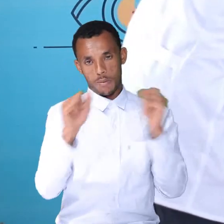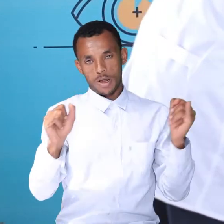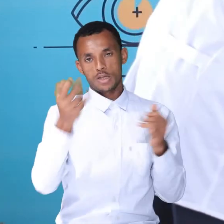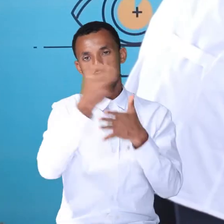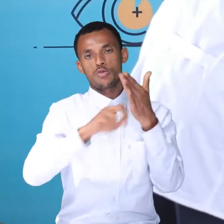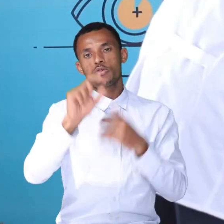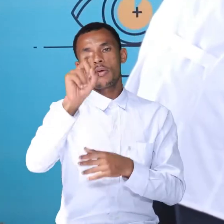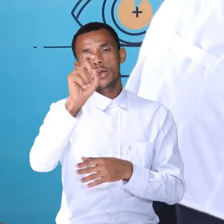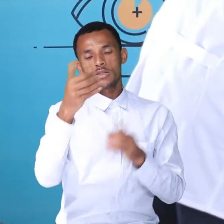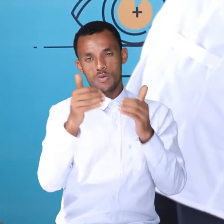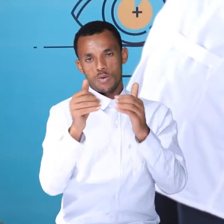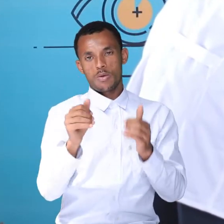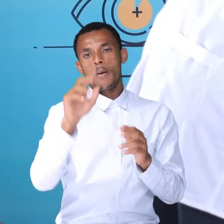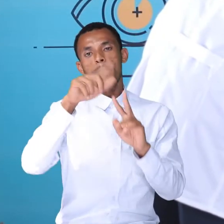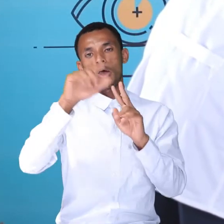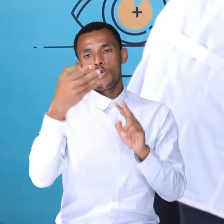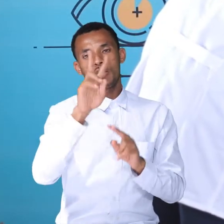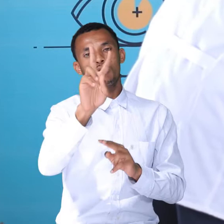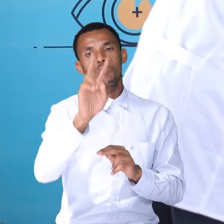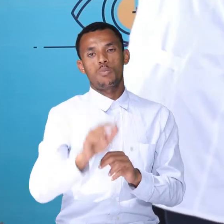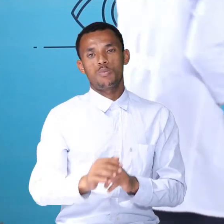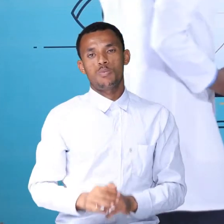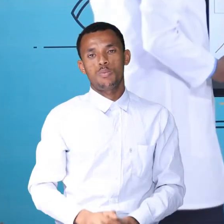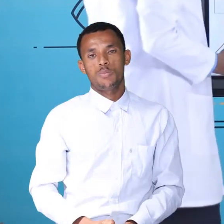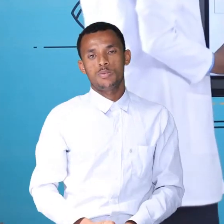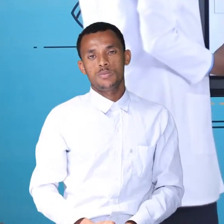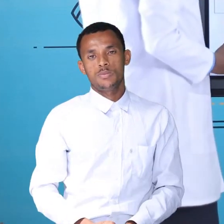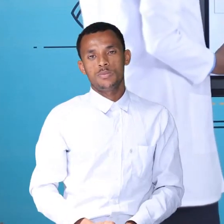coefficient of h to be equal to pi over 2 it will be.